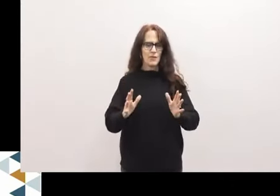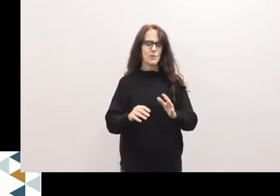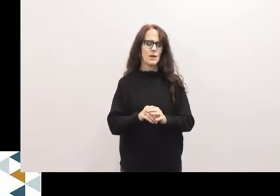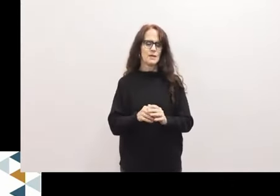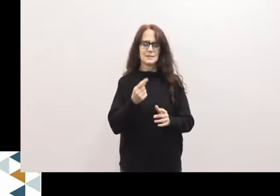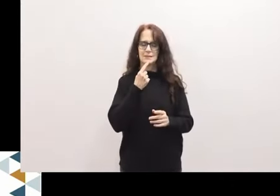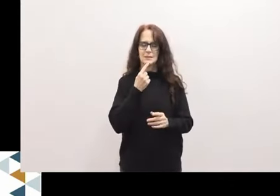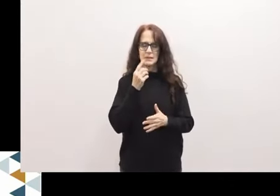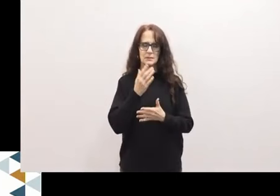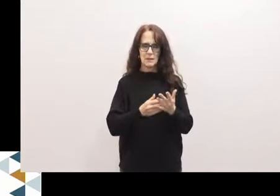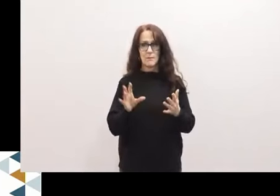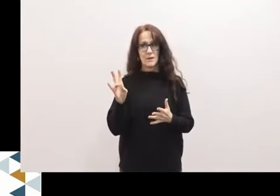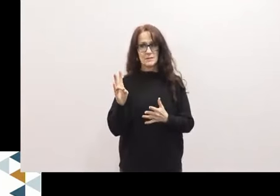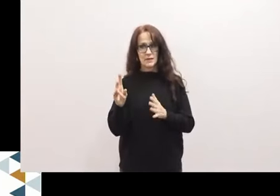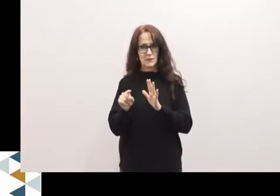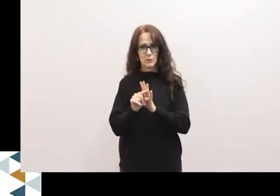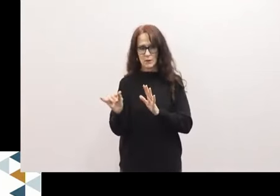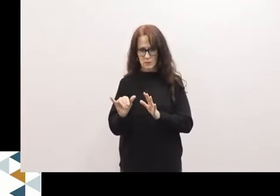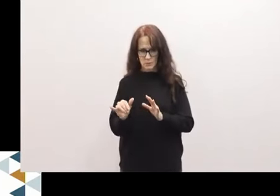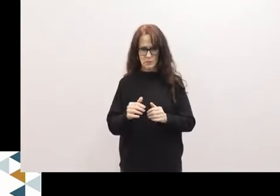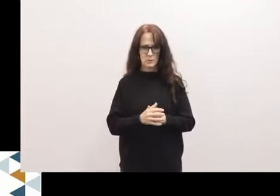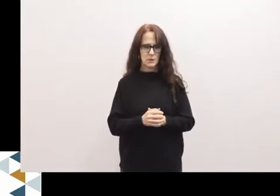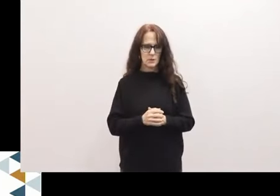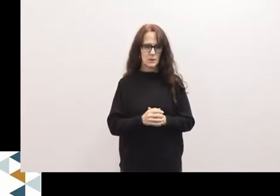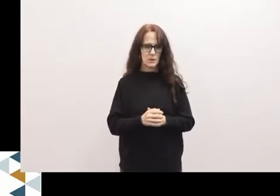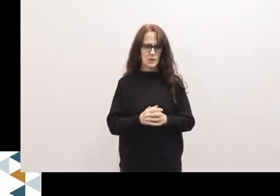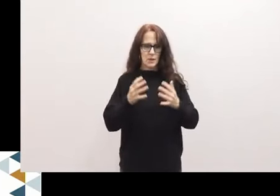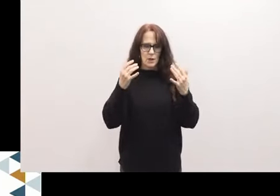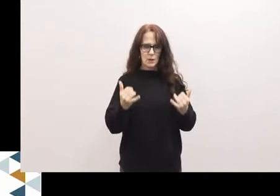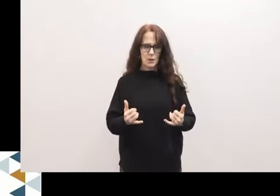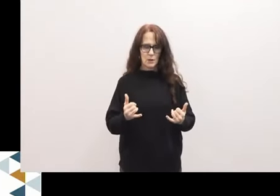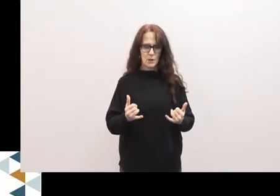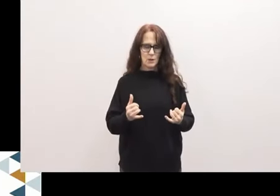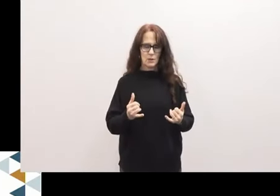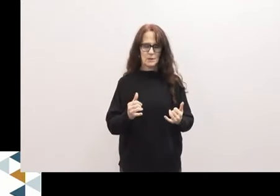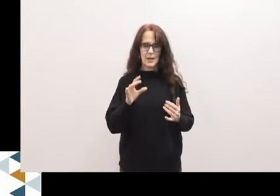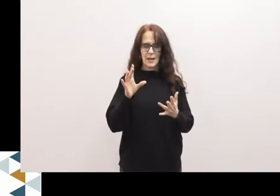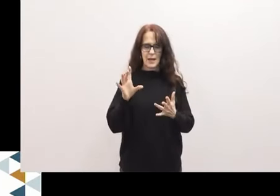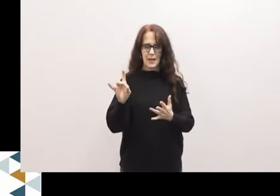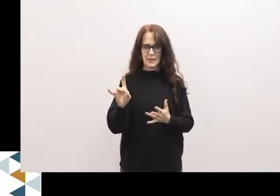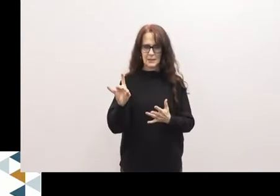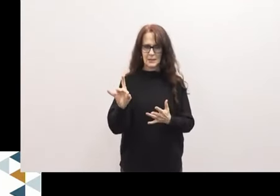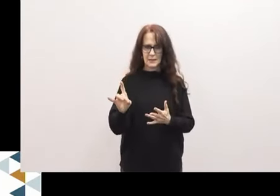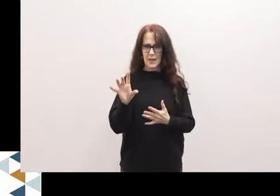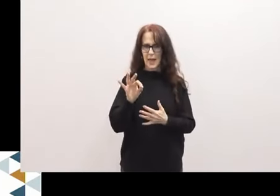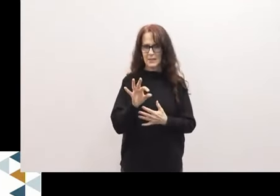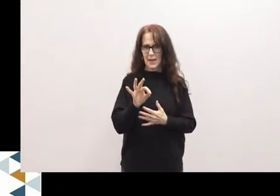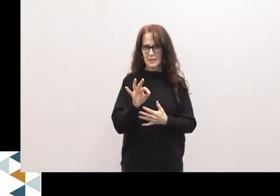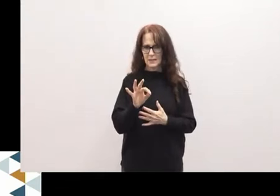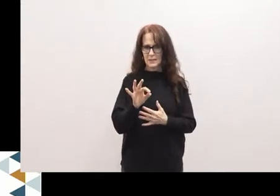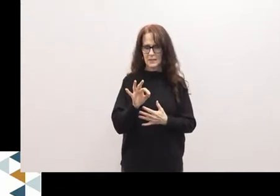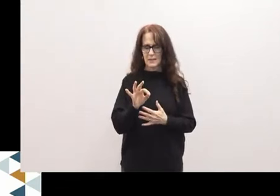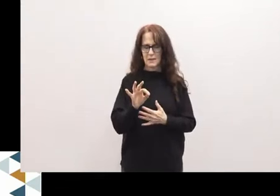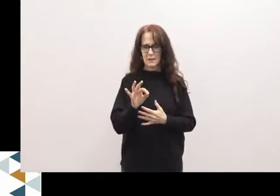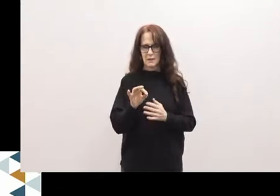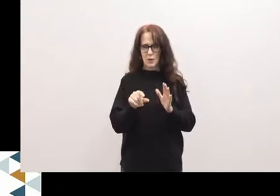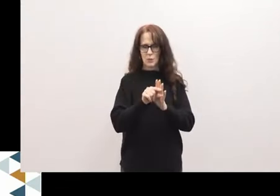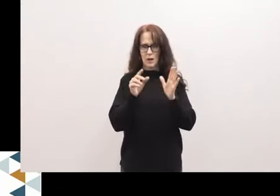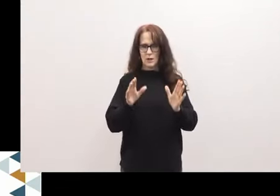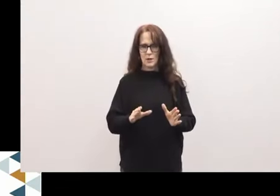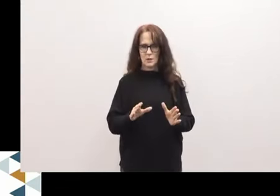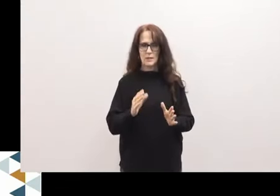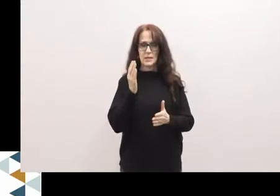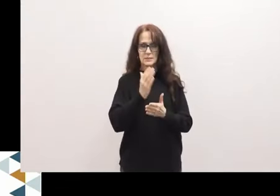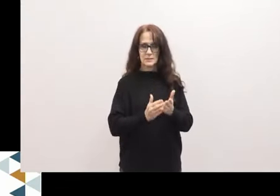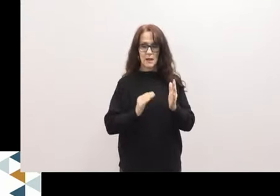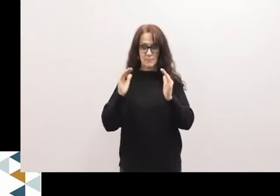mentioned, some of our seventh graders. Our current eighth and ninth graders, their pathway has been that some were placed in